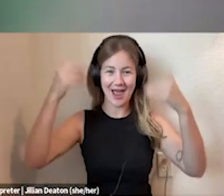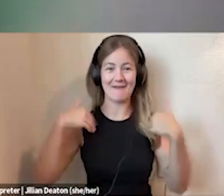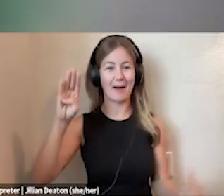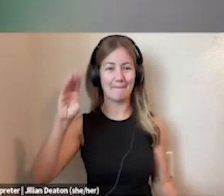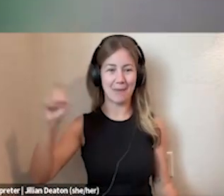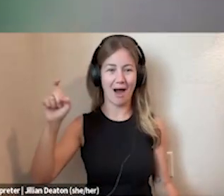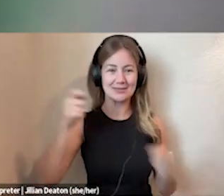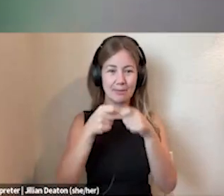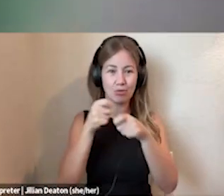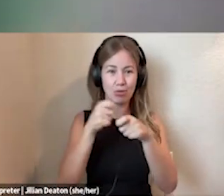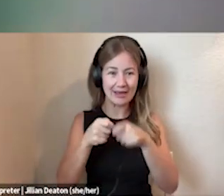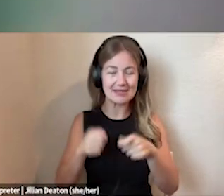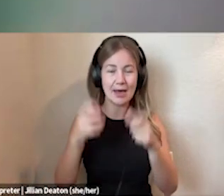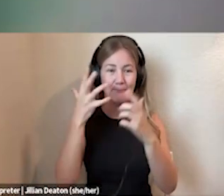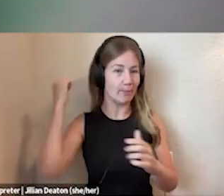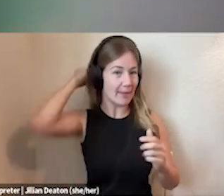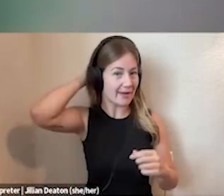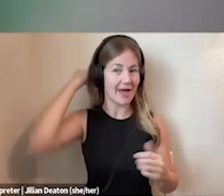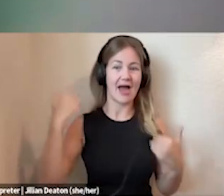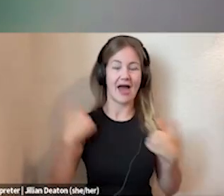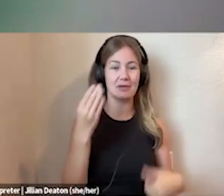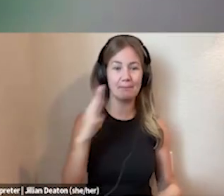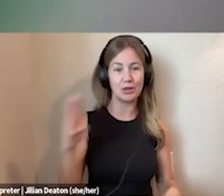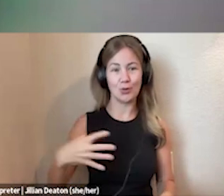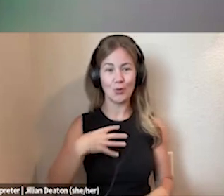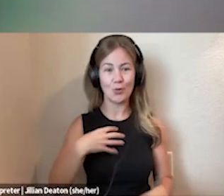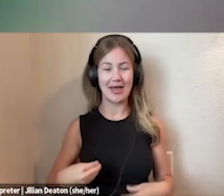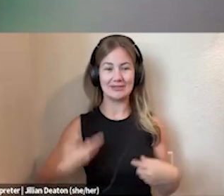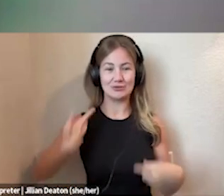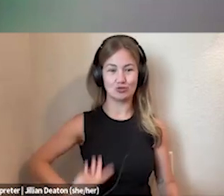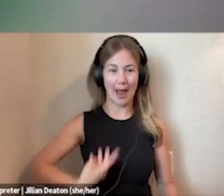a blue and white striped shirt.